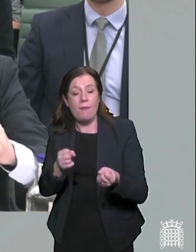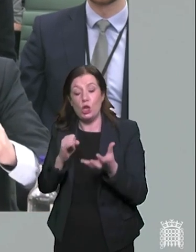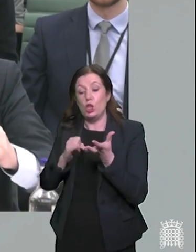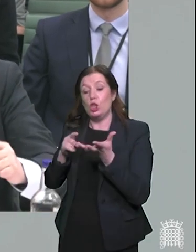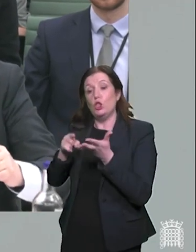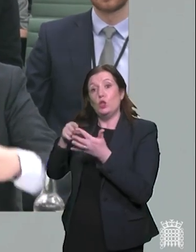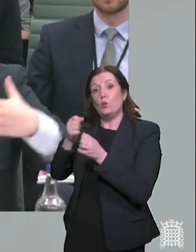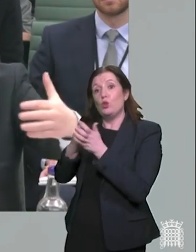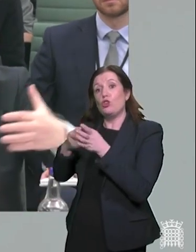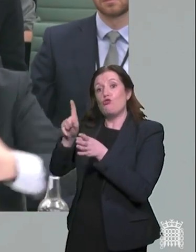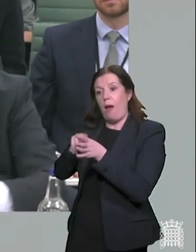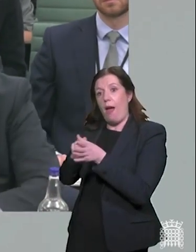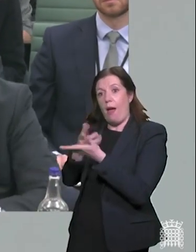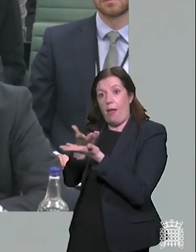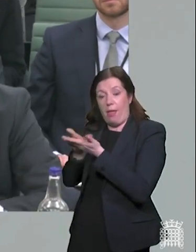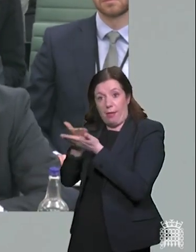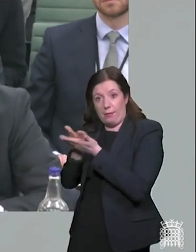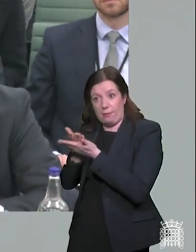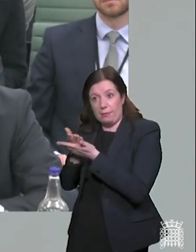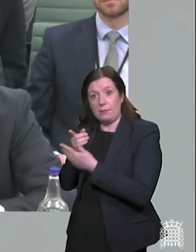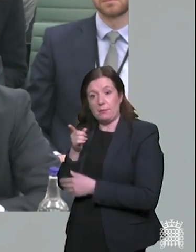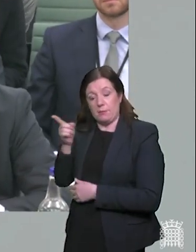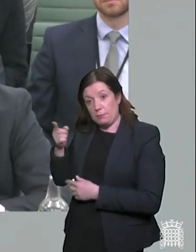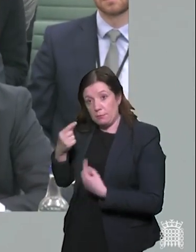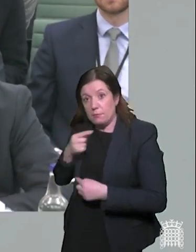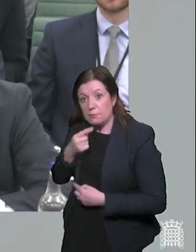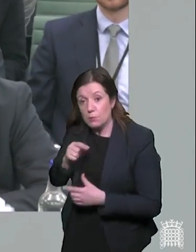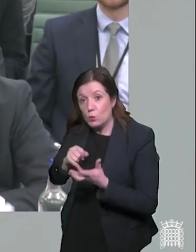Gray afterwards, if we can mention Sue Gray,